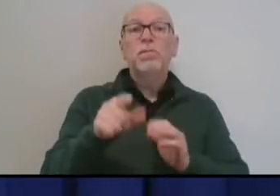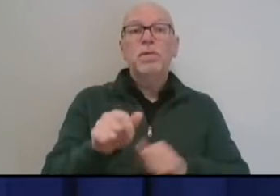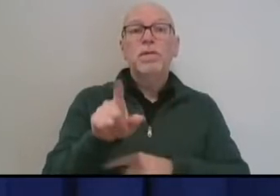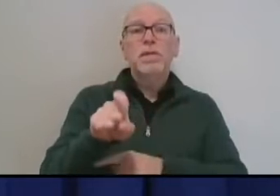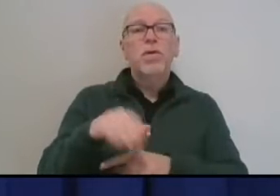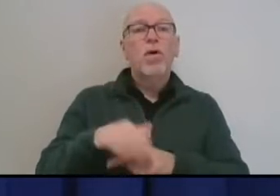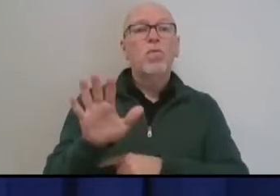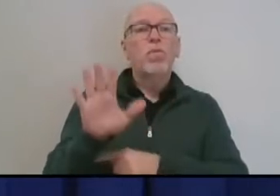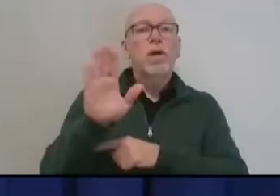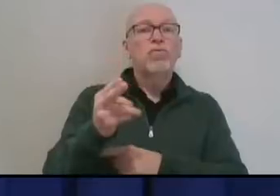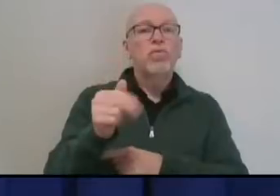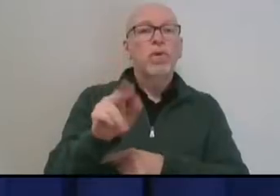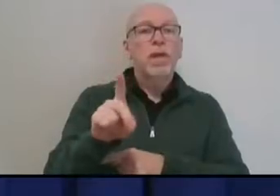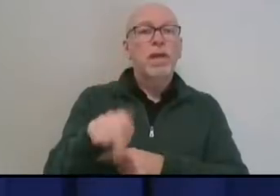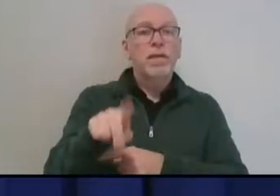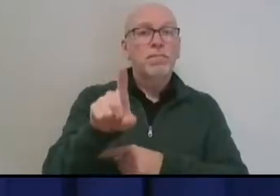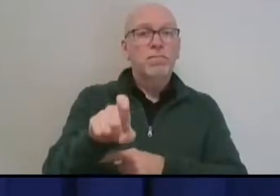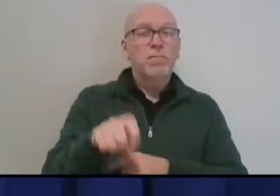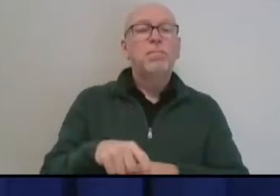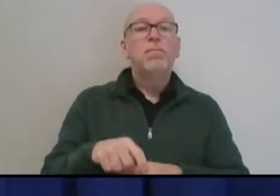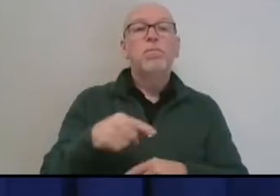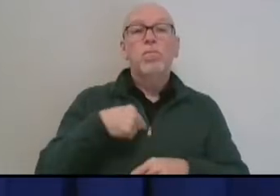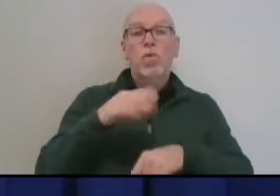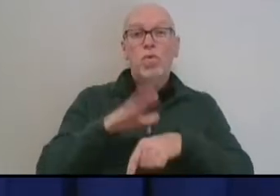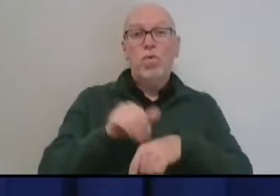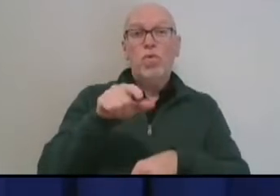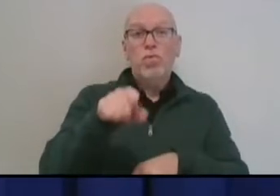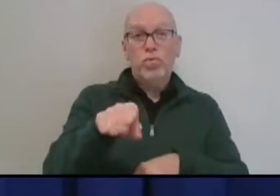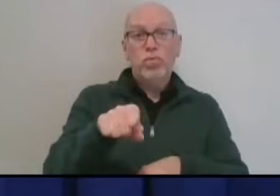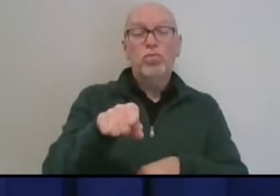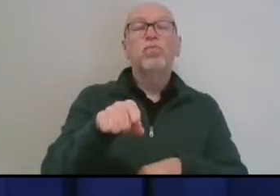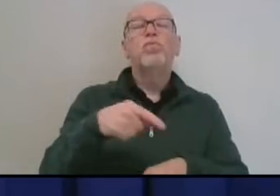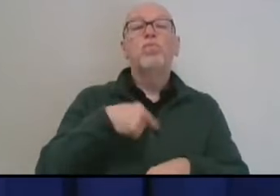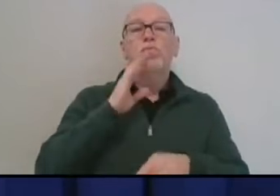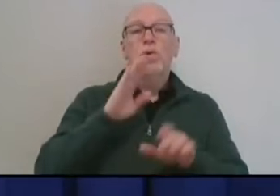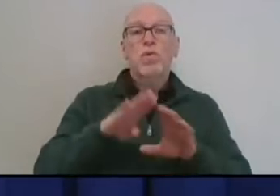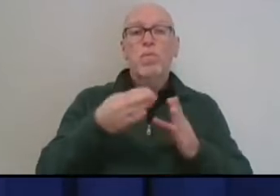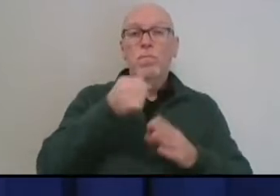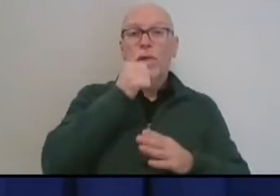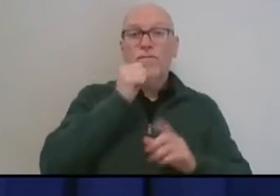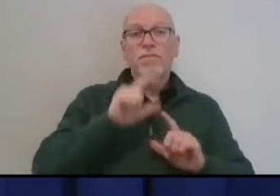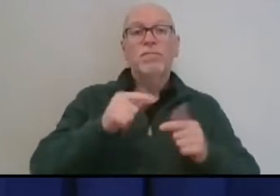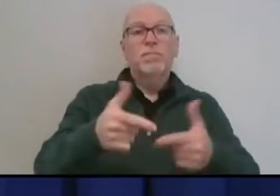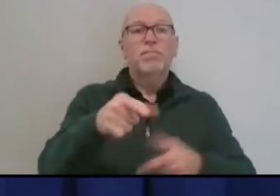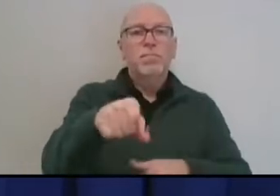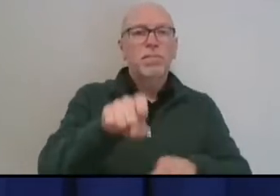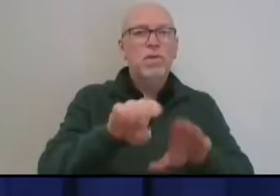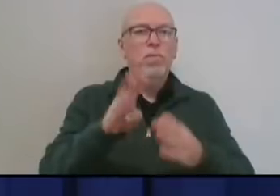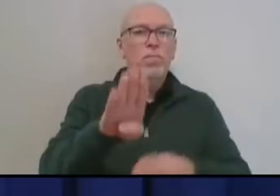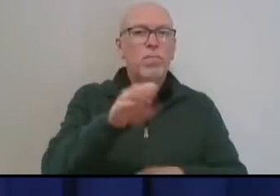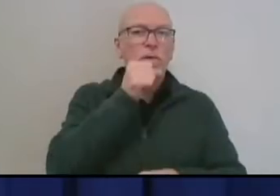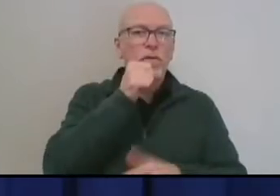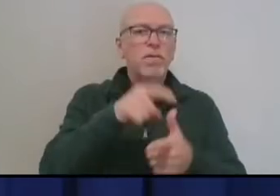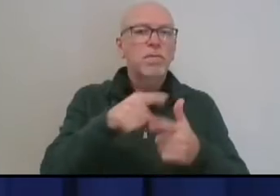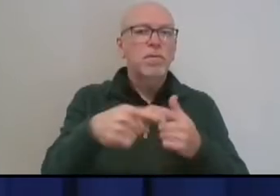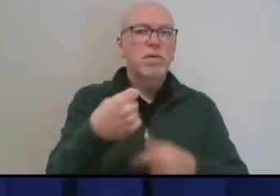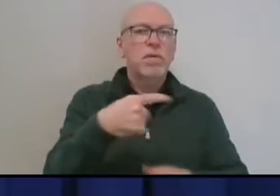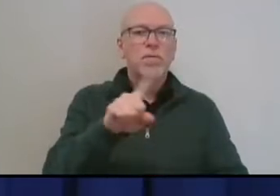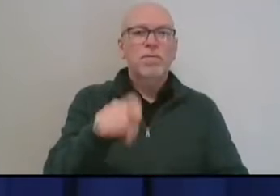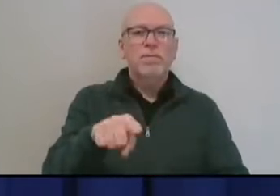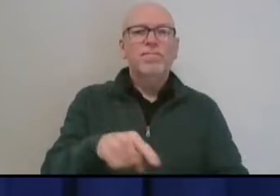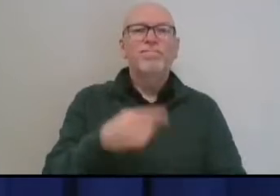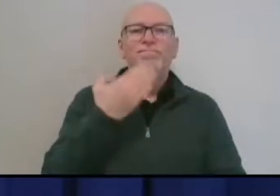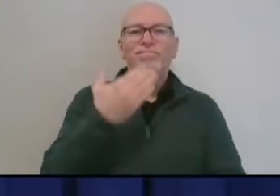click the Raise Your Hand button. When you are called upon, we will unmute your microphone, and then you also will have to unmute your